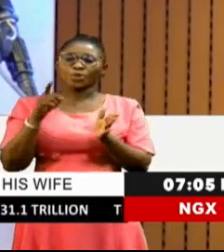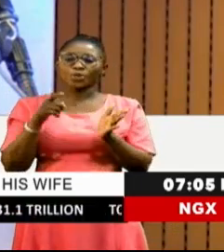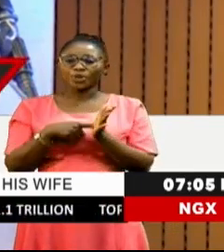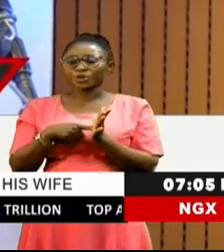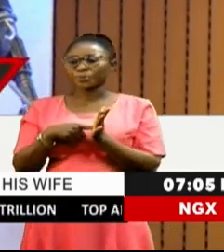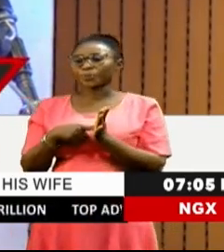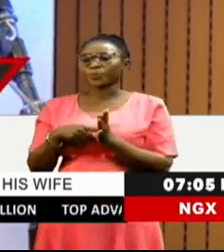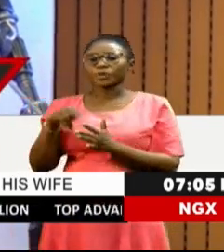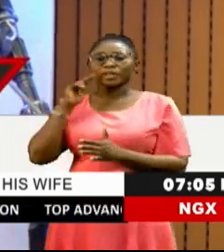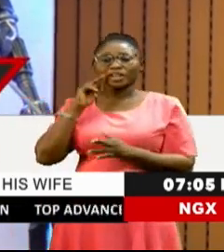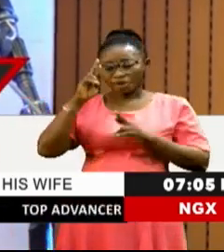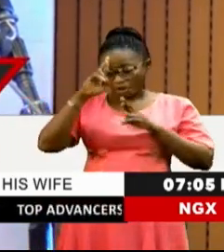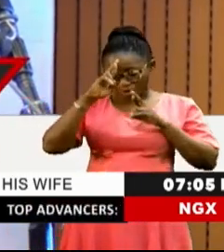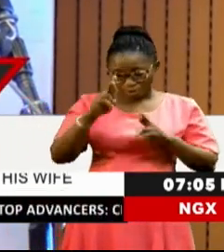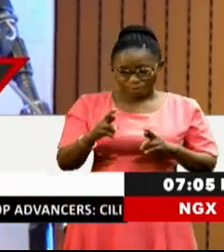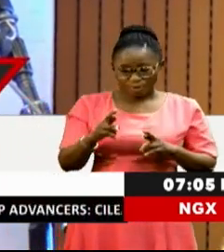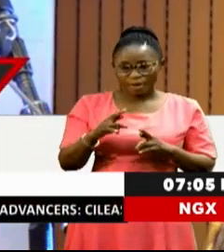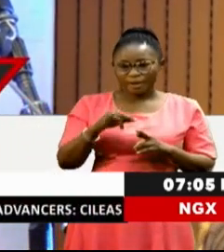Nigerian Reputation